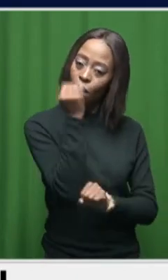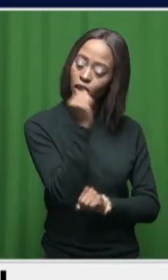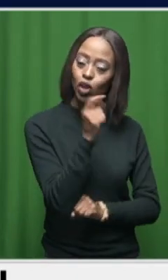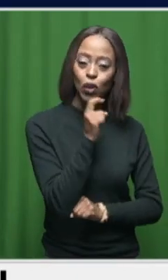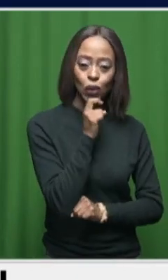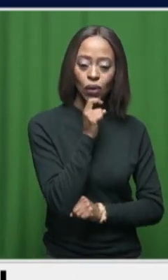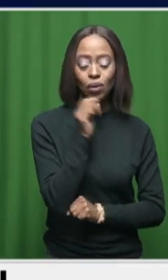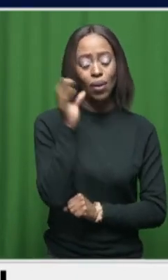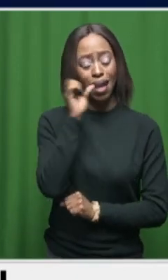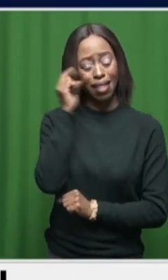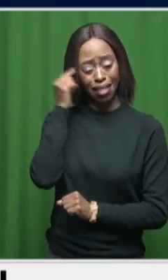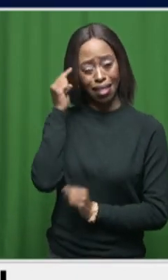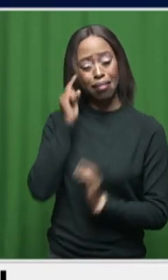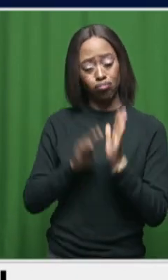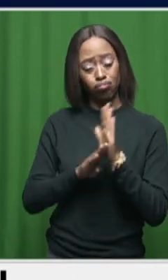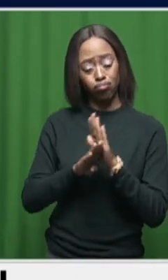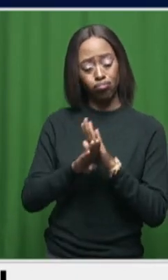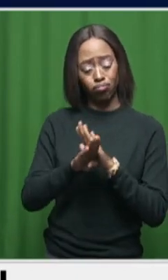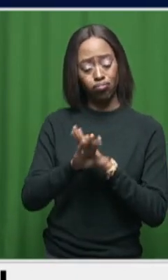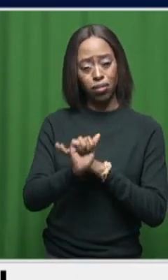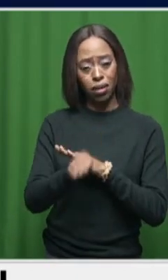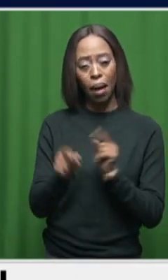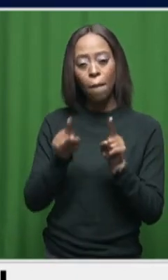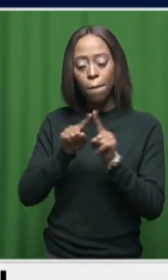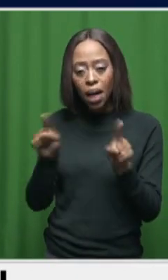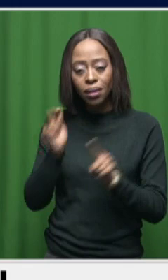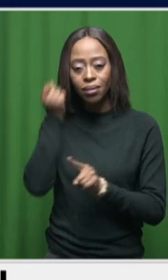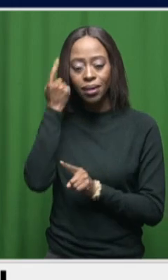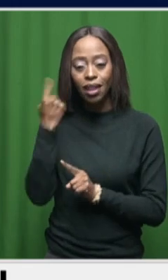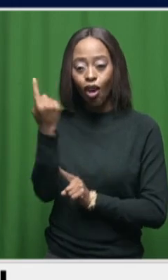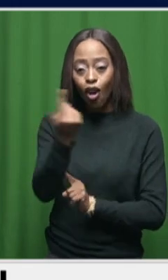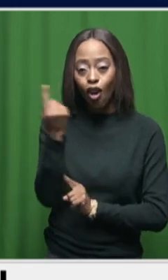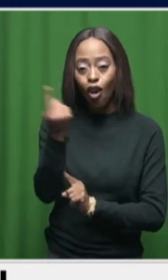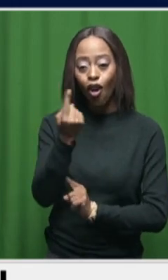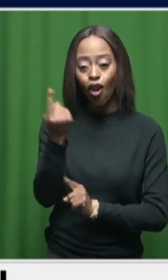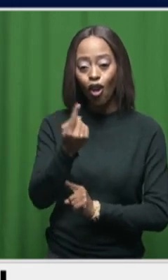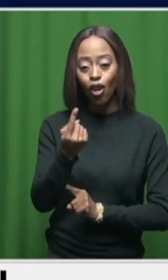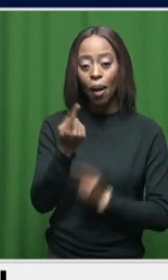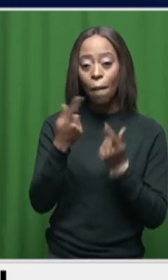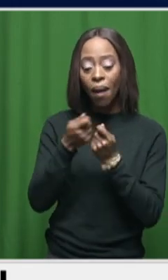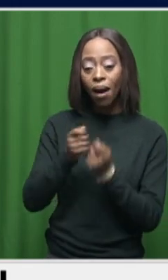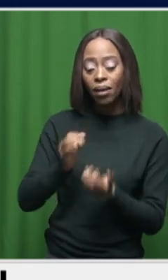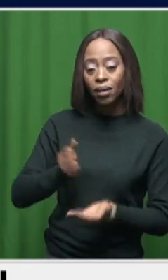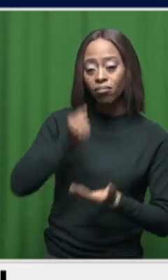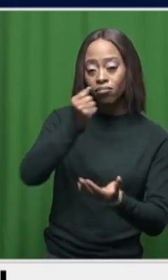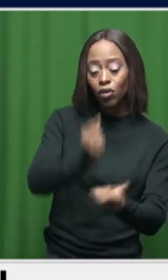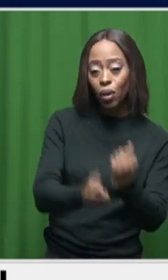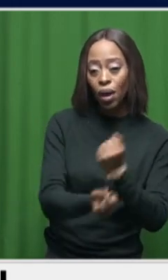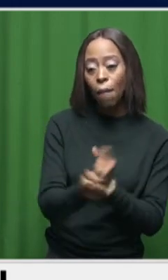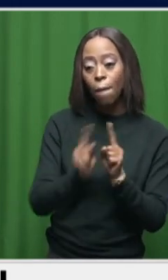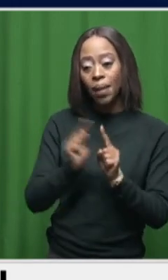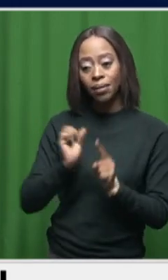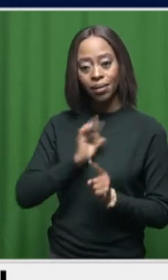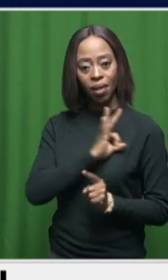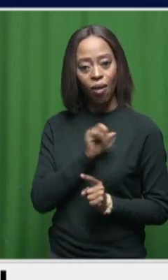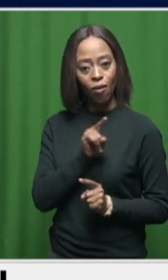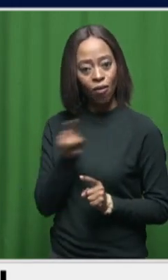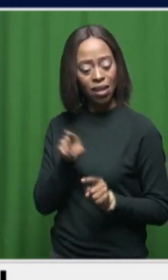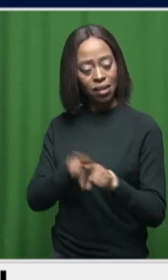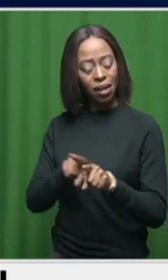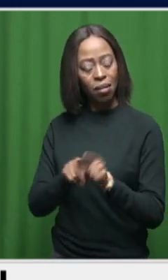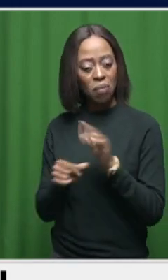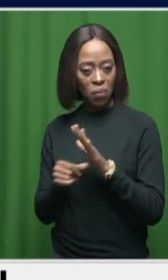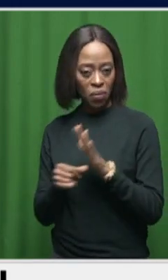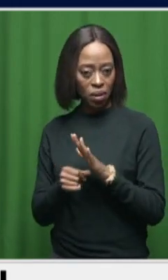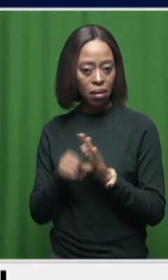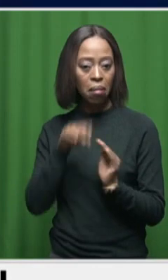start increasing. The important bit is to understand that it's not only the capital investment that you're making, but your consumable, your long-term effect